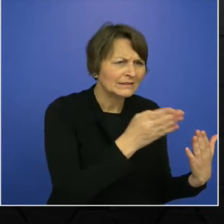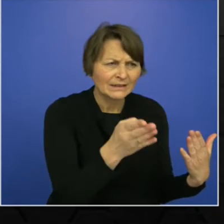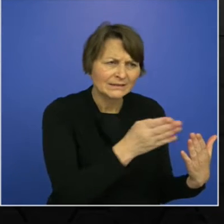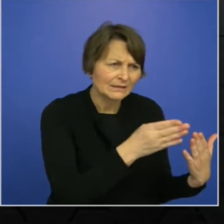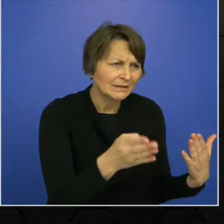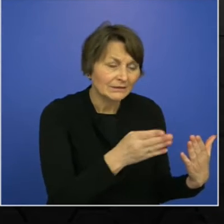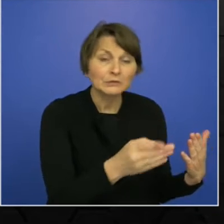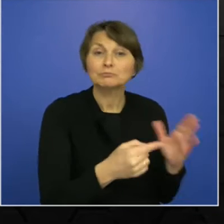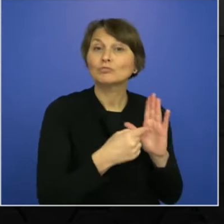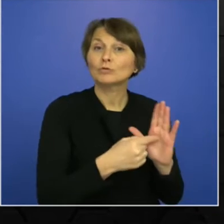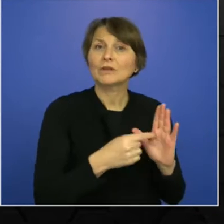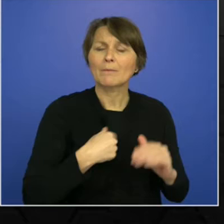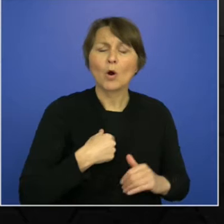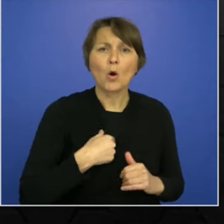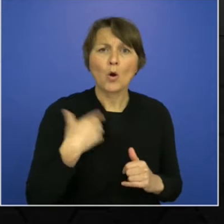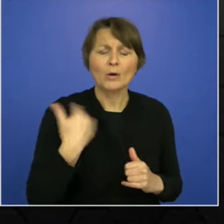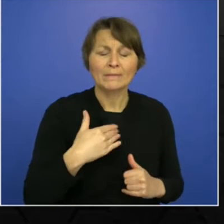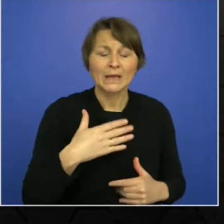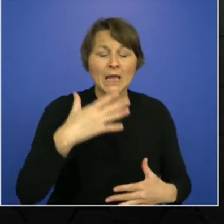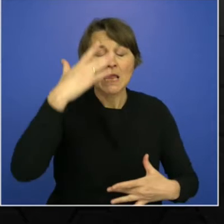fever, and then the bot will try